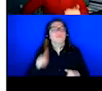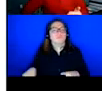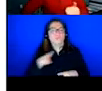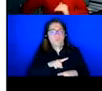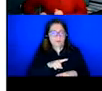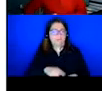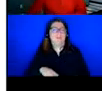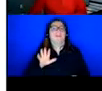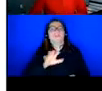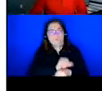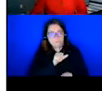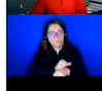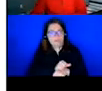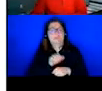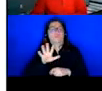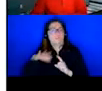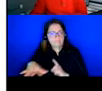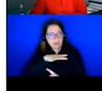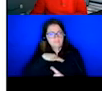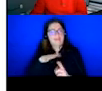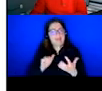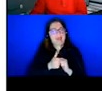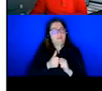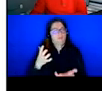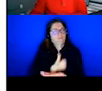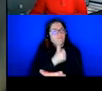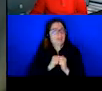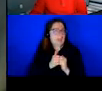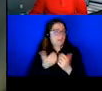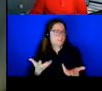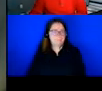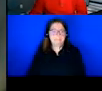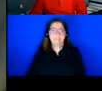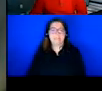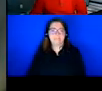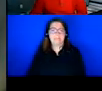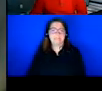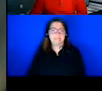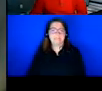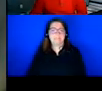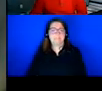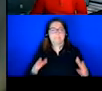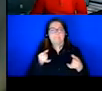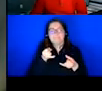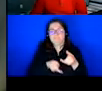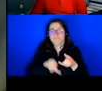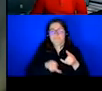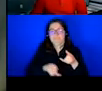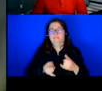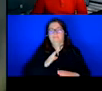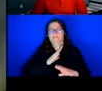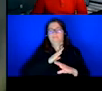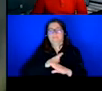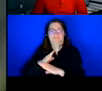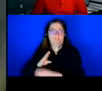and how can you maybe think about executing on those? And the last area of the SWOT is barriers. So these